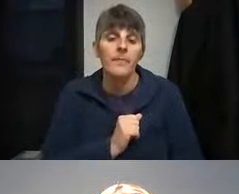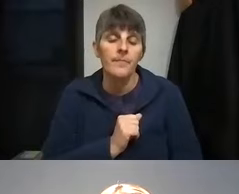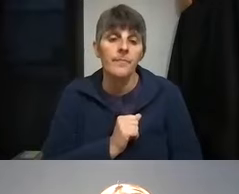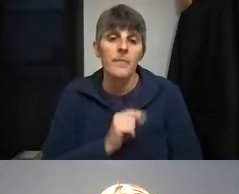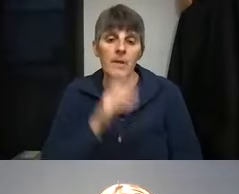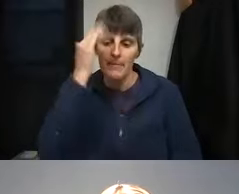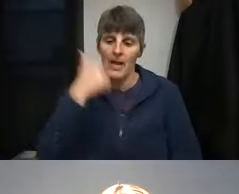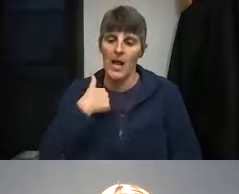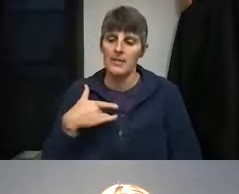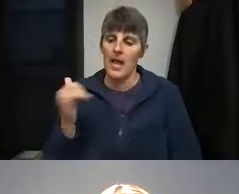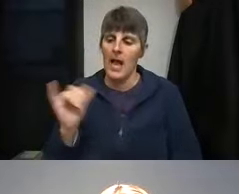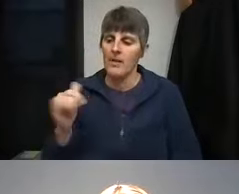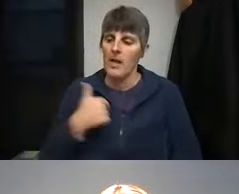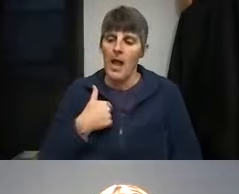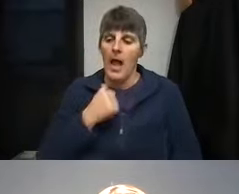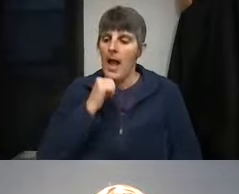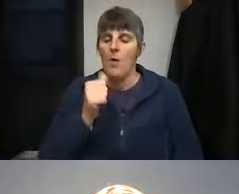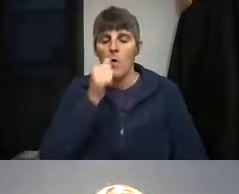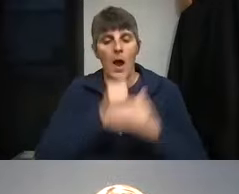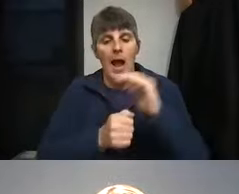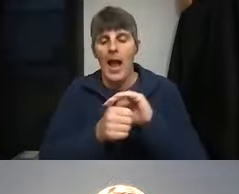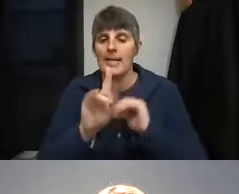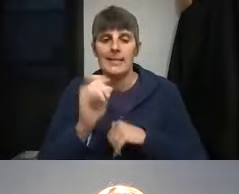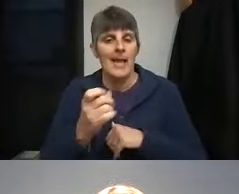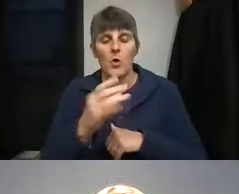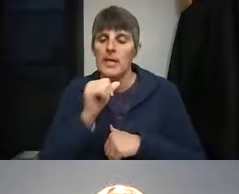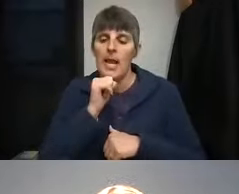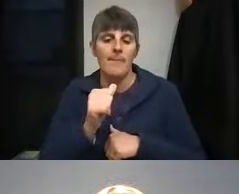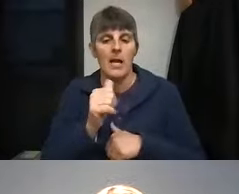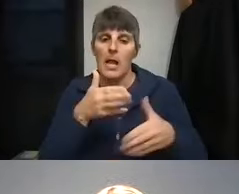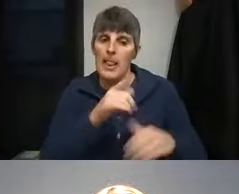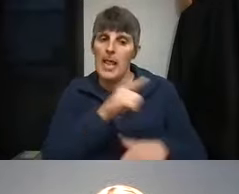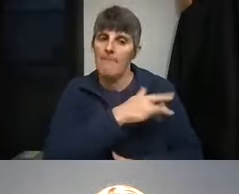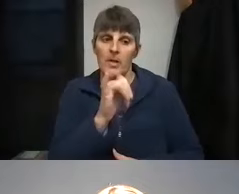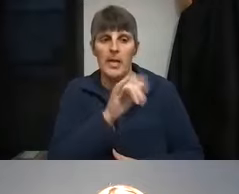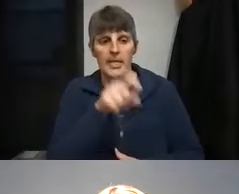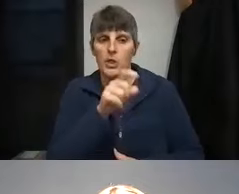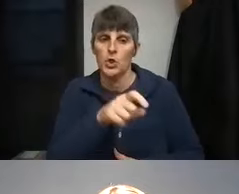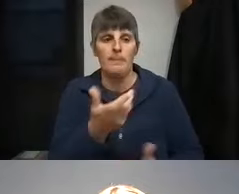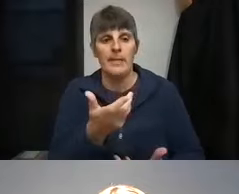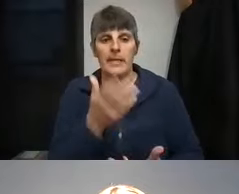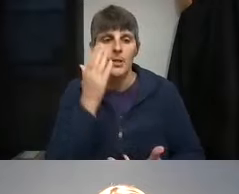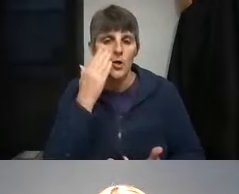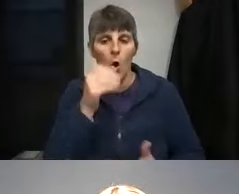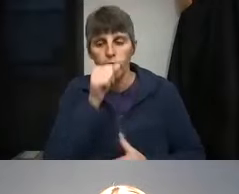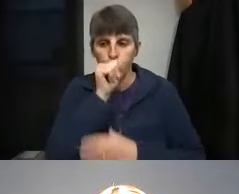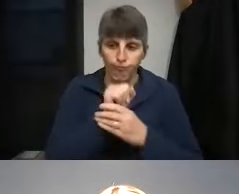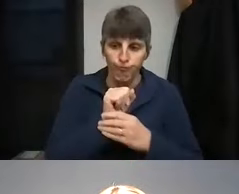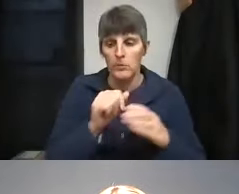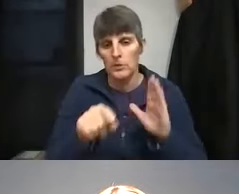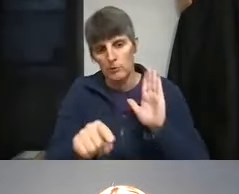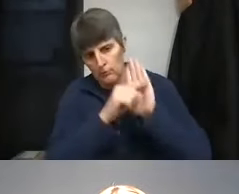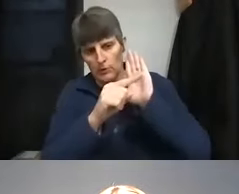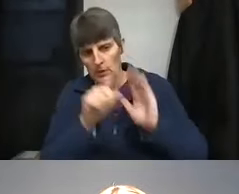Because I feel like I'm not gonna hide his diagnosis, and I'm not gonna let him feel like he should be, you know, shunned for being autistic. No,